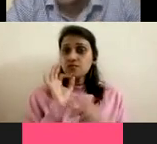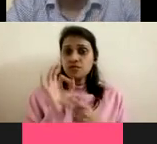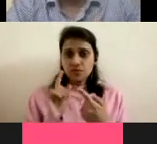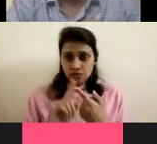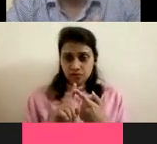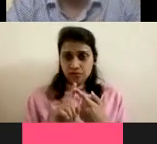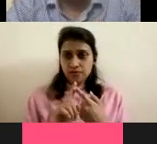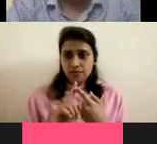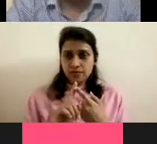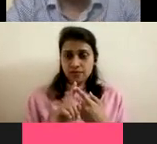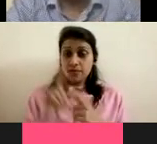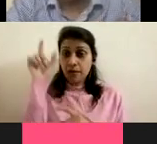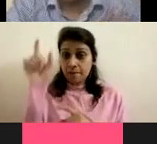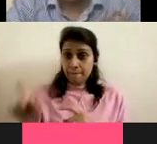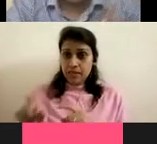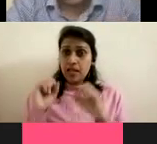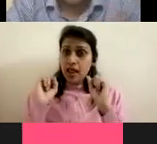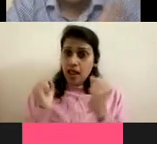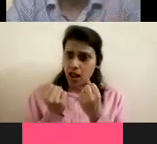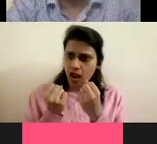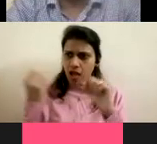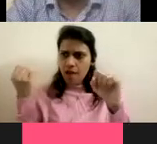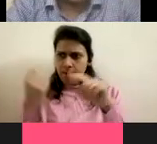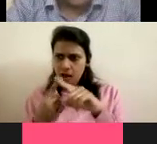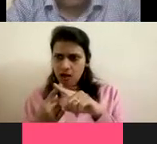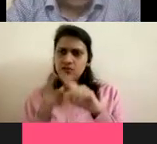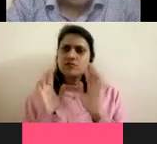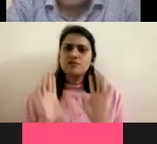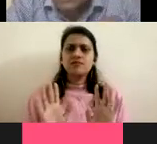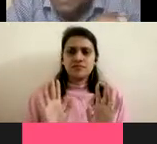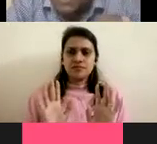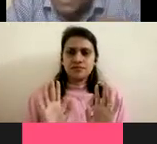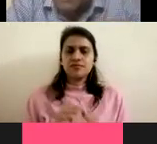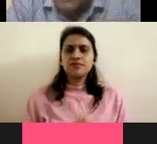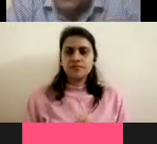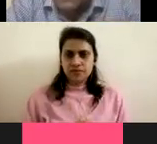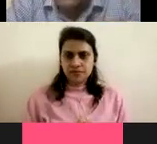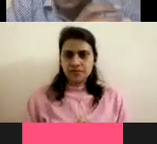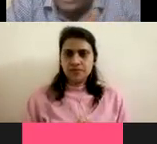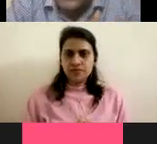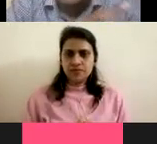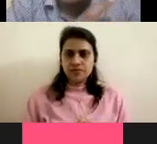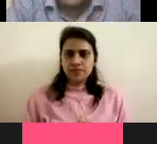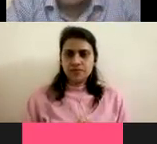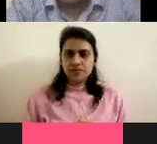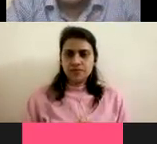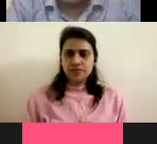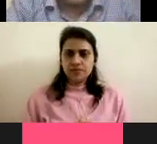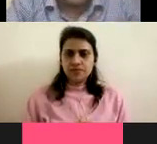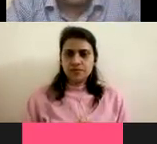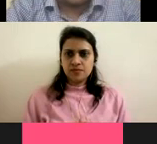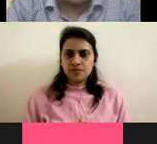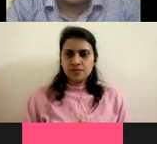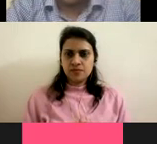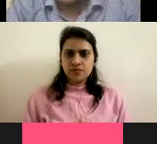the person has the ability to do the job or not. That's what the message is. Fine. But something about the video content, was it different? Did you,